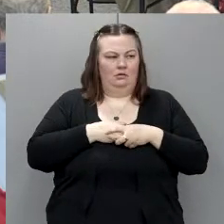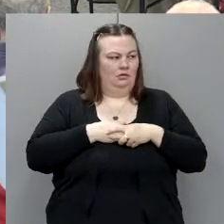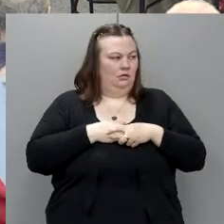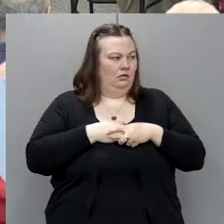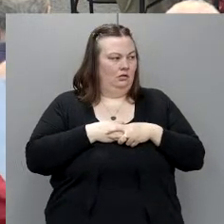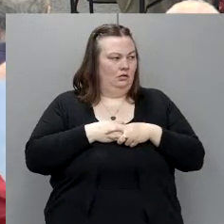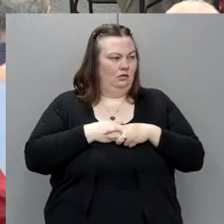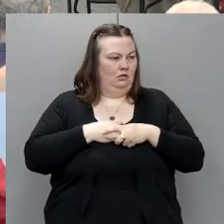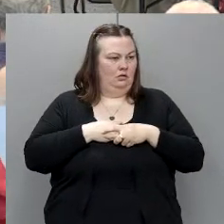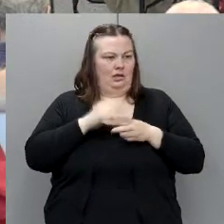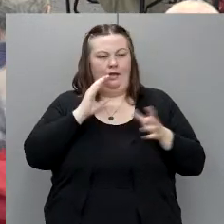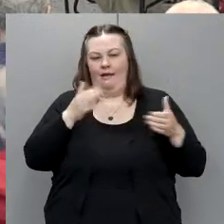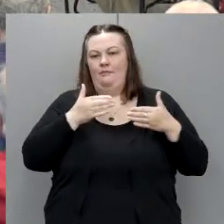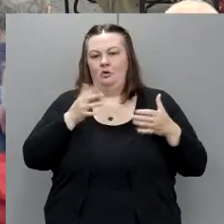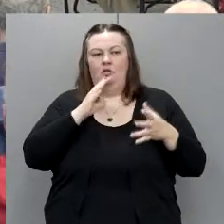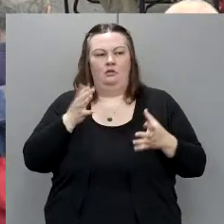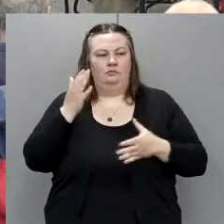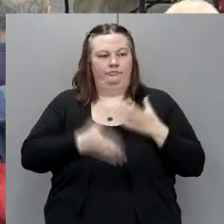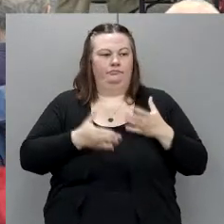I move adjournment.